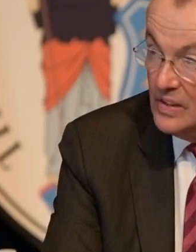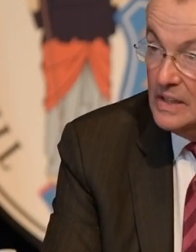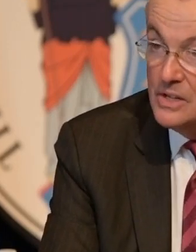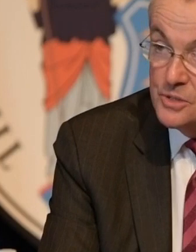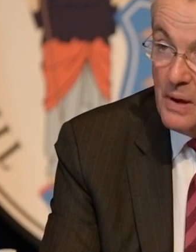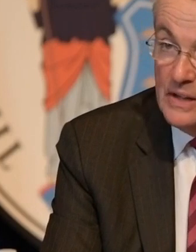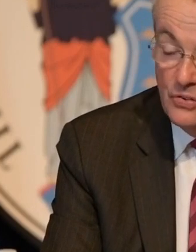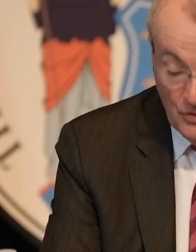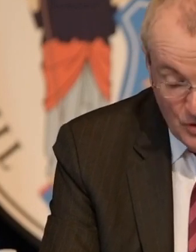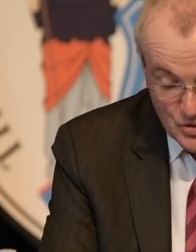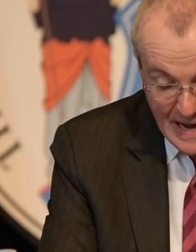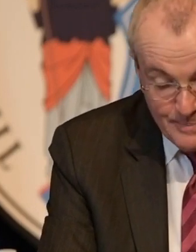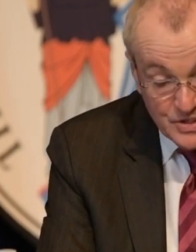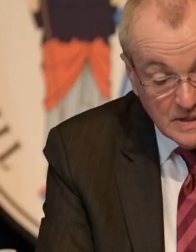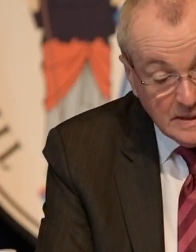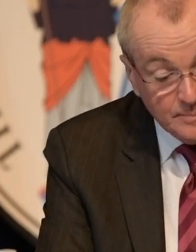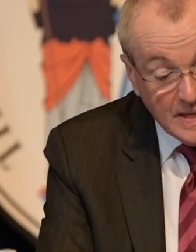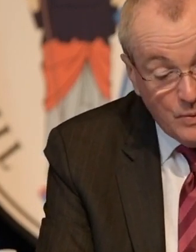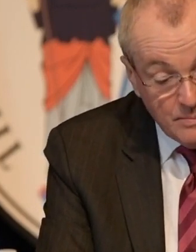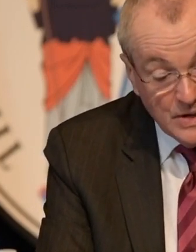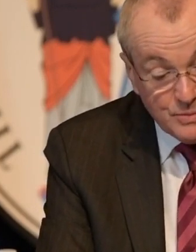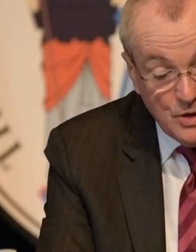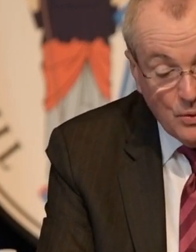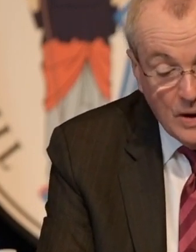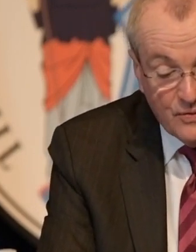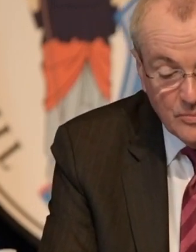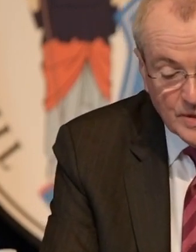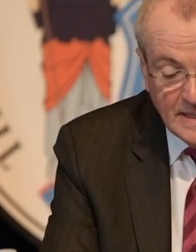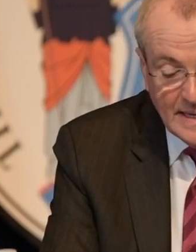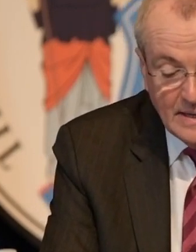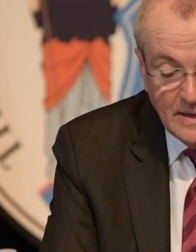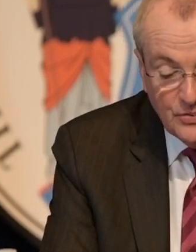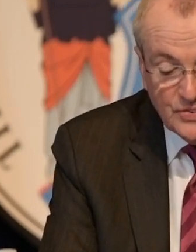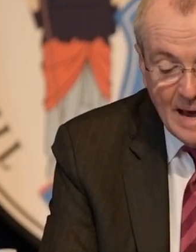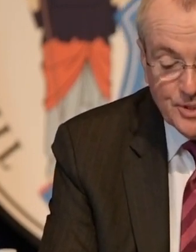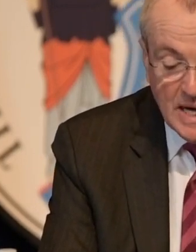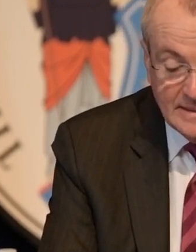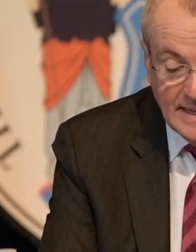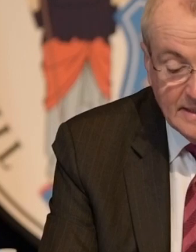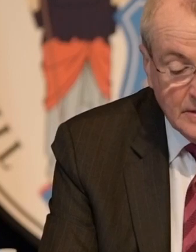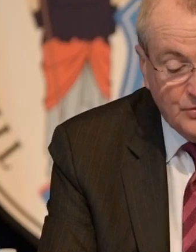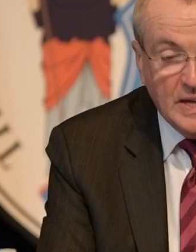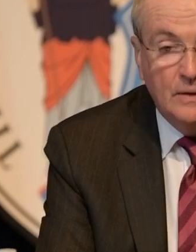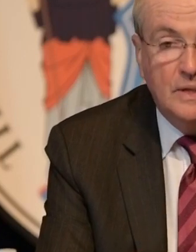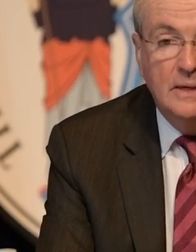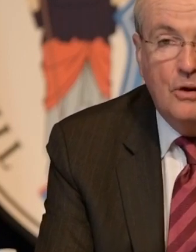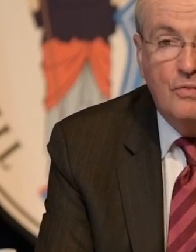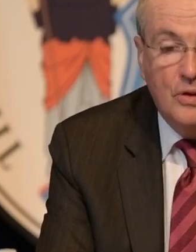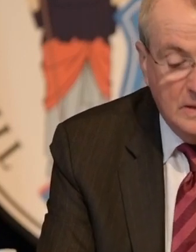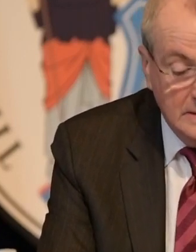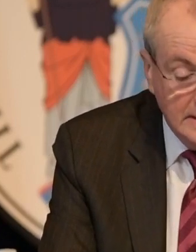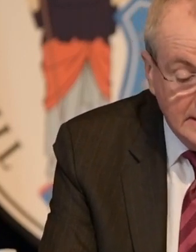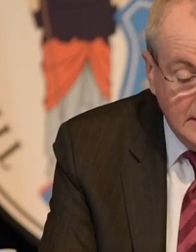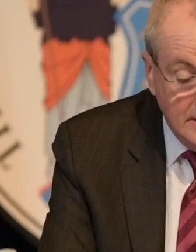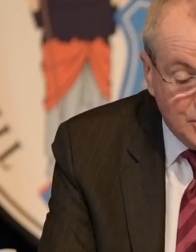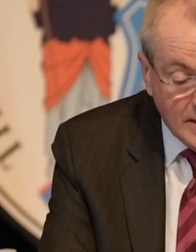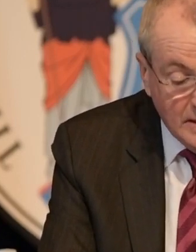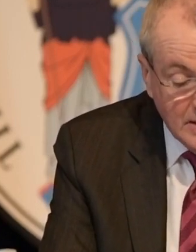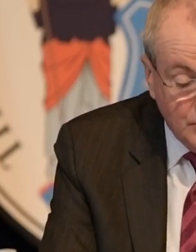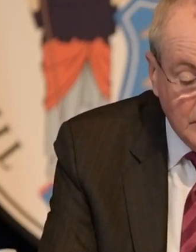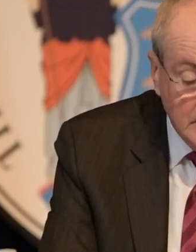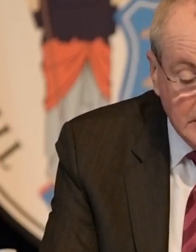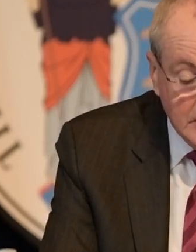one-off spikes or drops, and we must move away from looking at a snapshot data and instead looking at overall